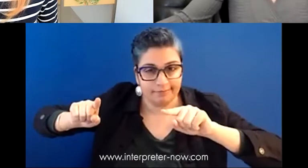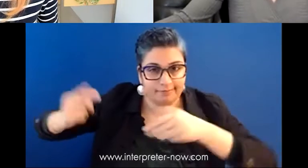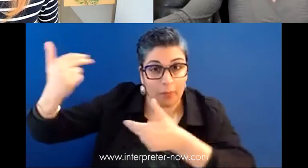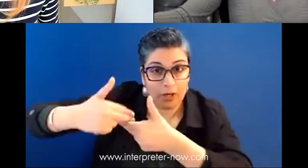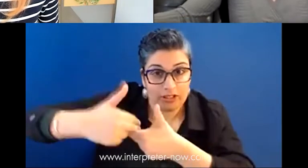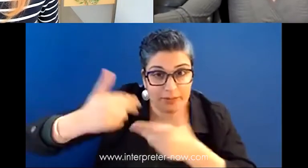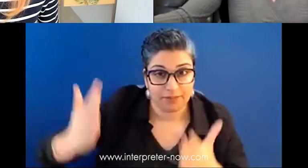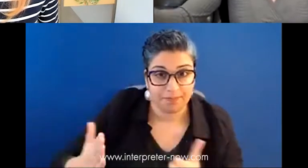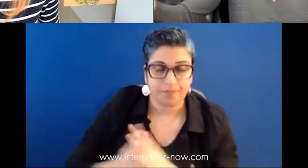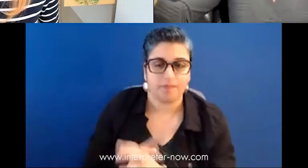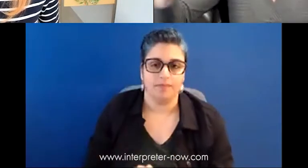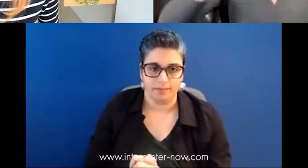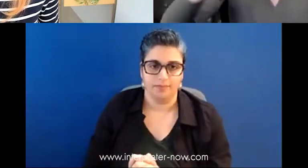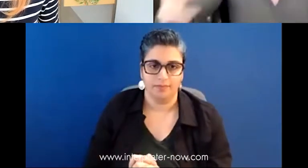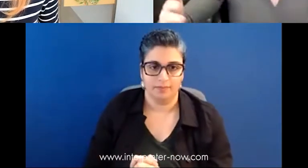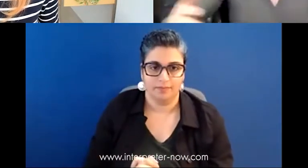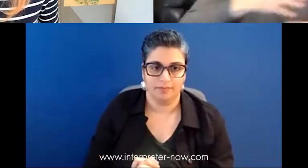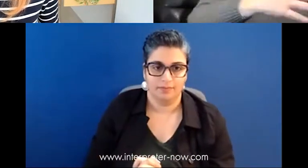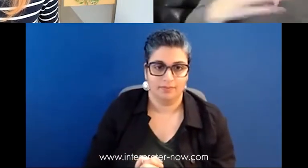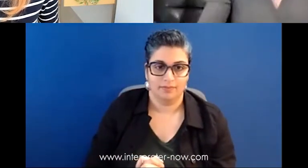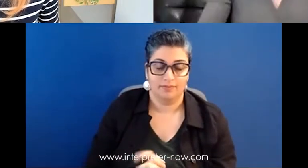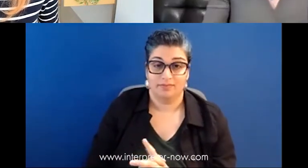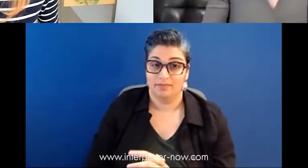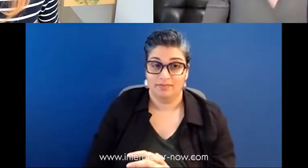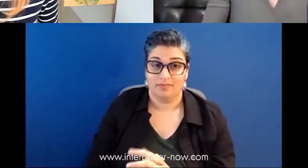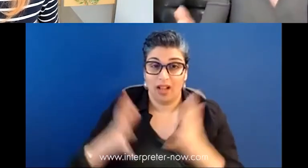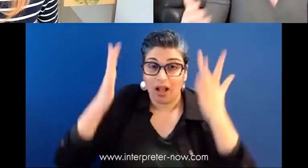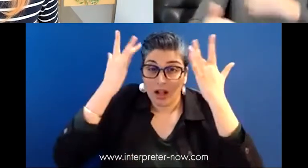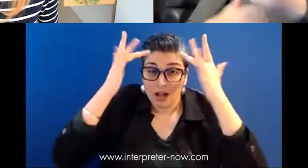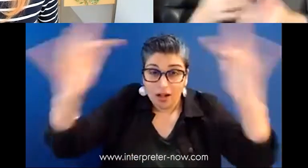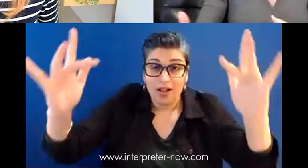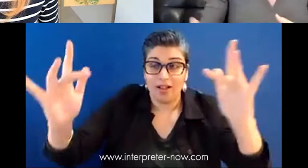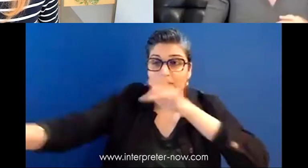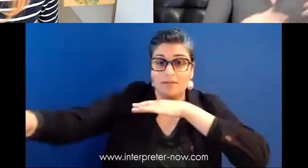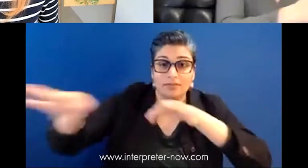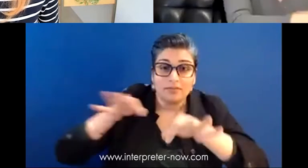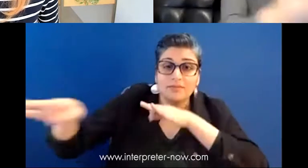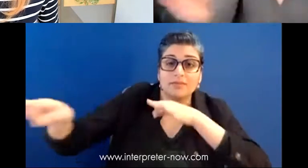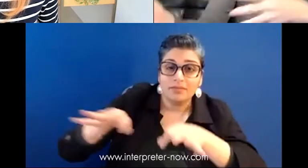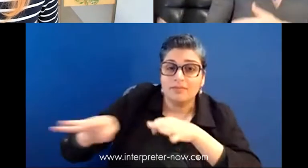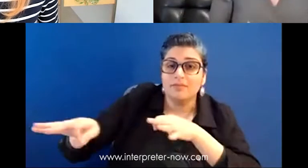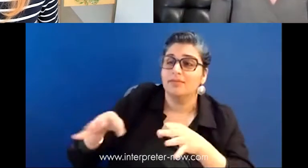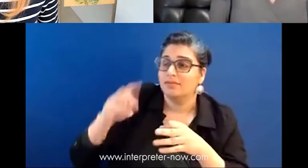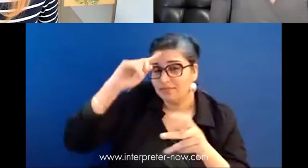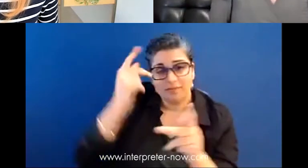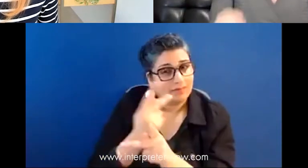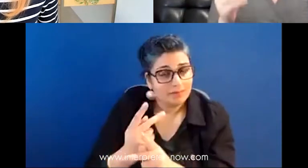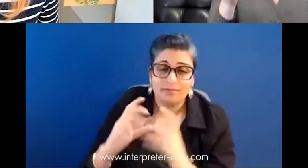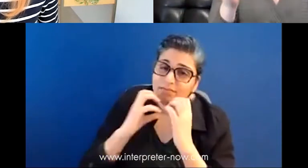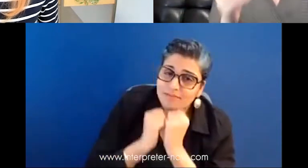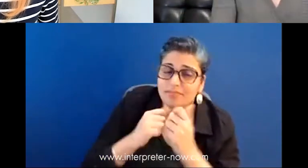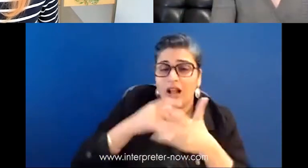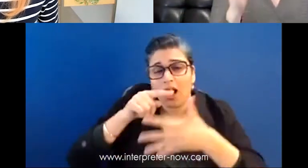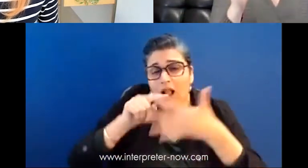participants, they can intellectually explain to you the value, they figured out the game, I need to talk to these people.